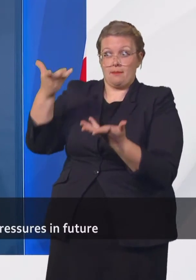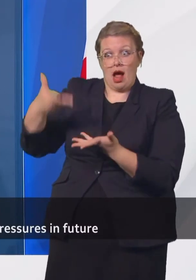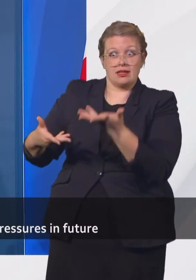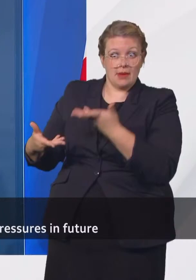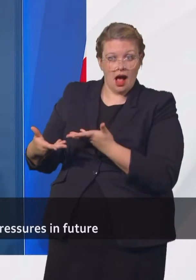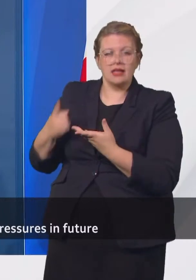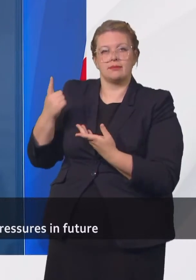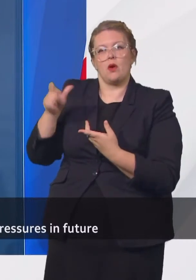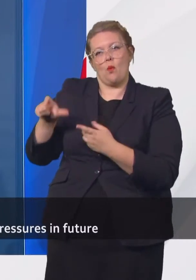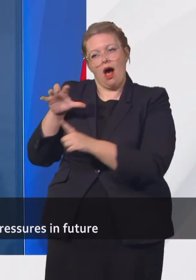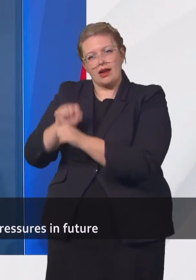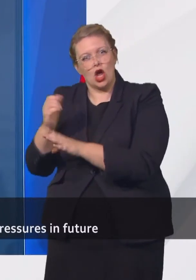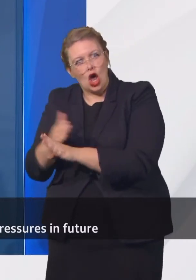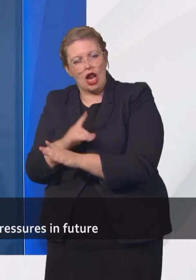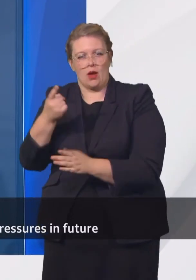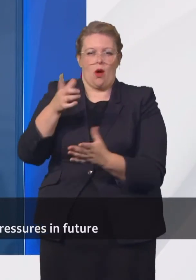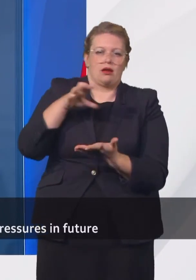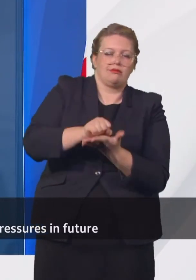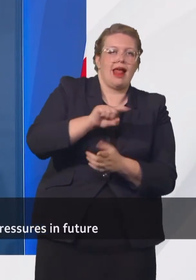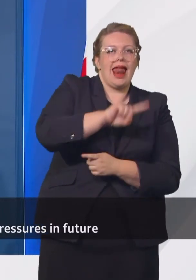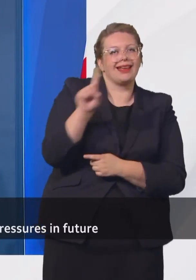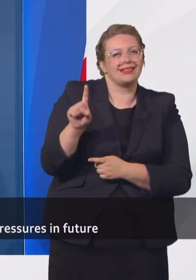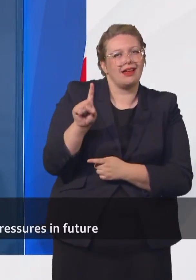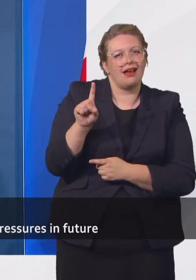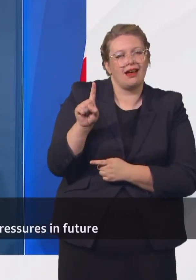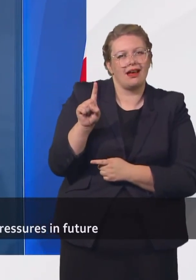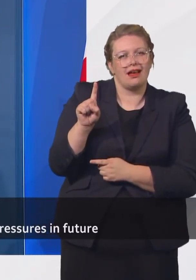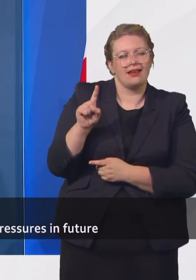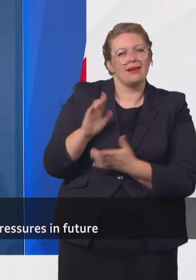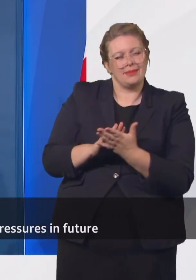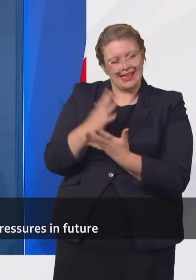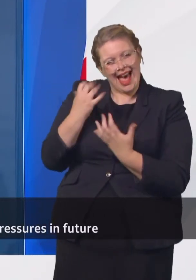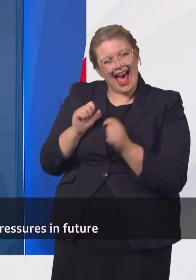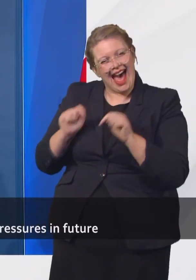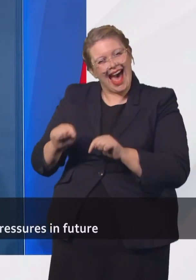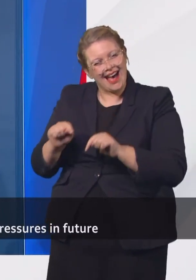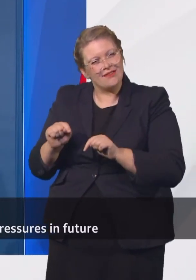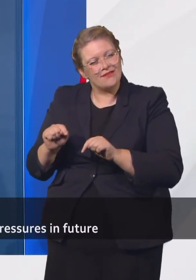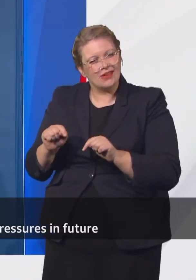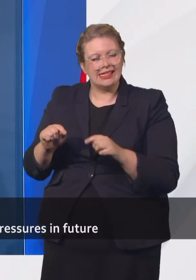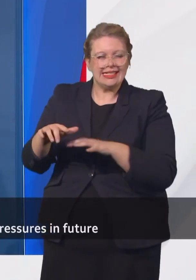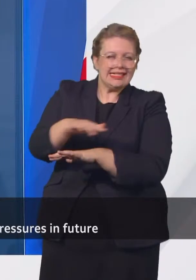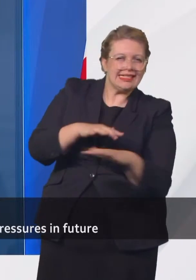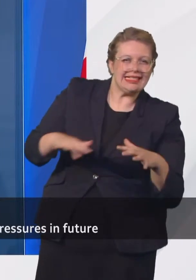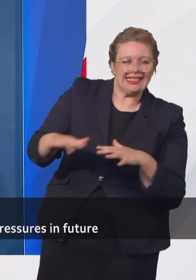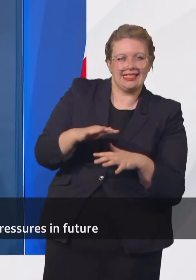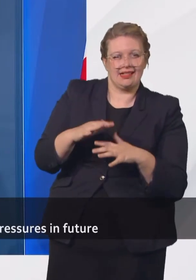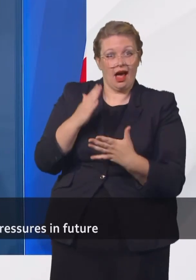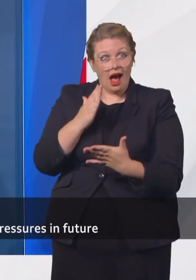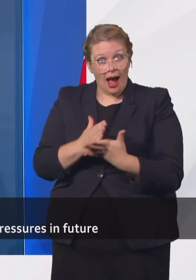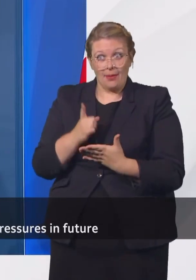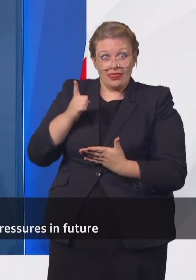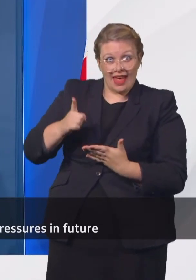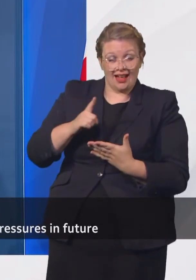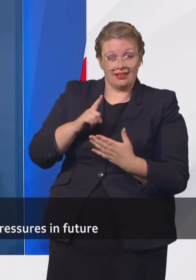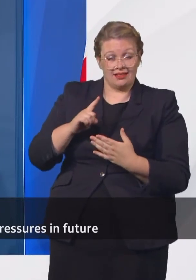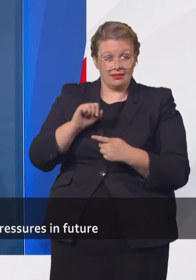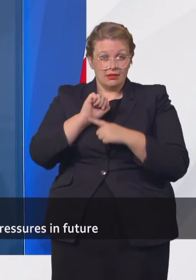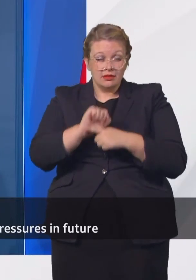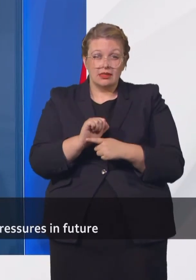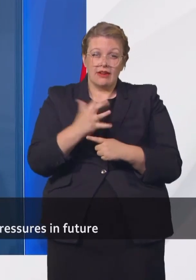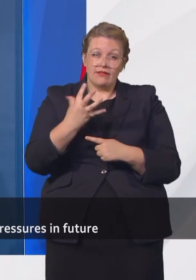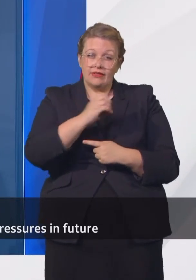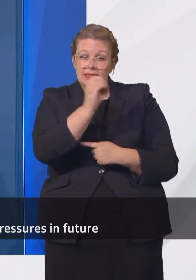So there will be some of that in the study, and therefore I think these are quite cautious estimates of how important